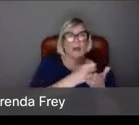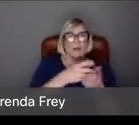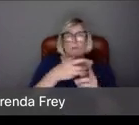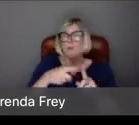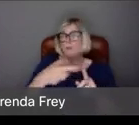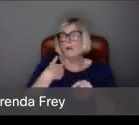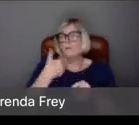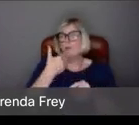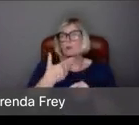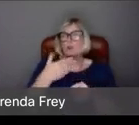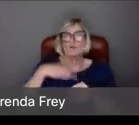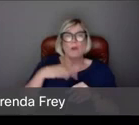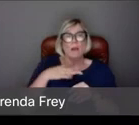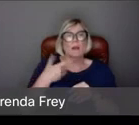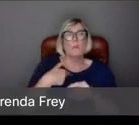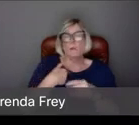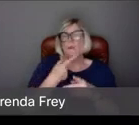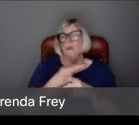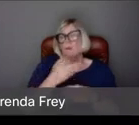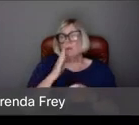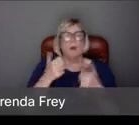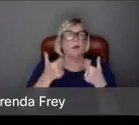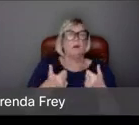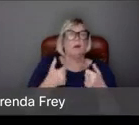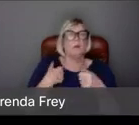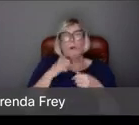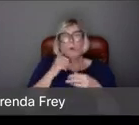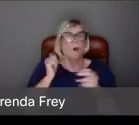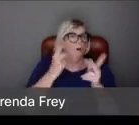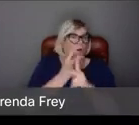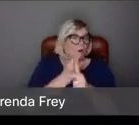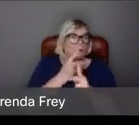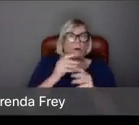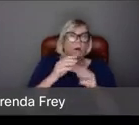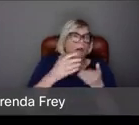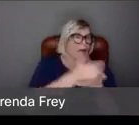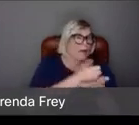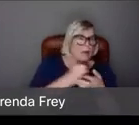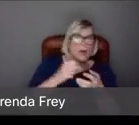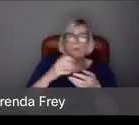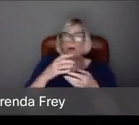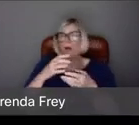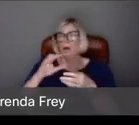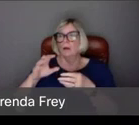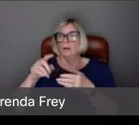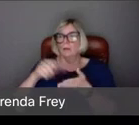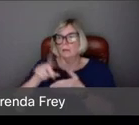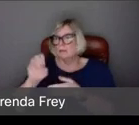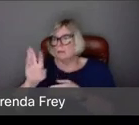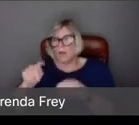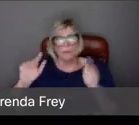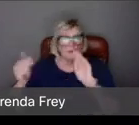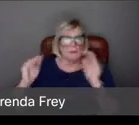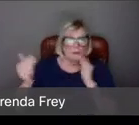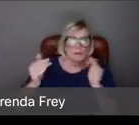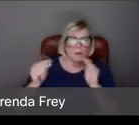we're figuring you're going to be good. We're not going to go through actually calculating a debt ratio. But most lenders, yes, it does have a